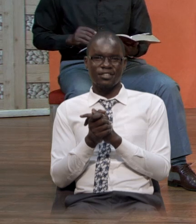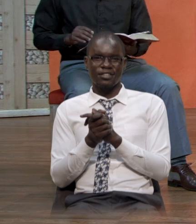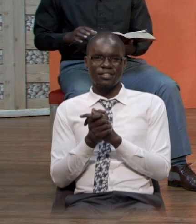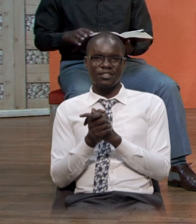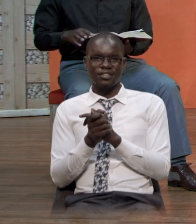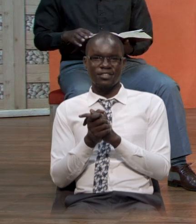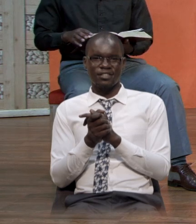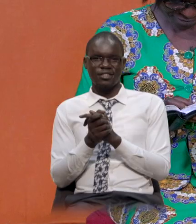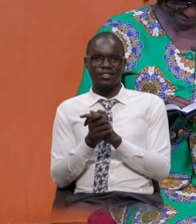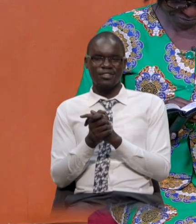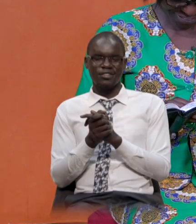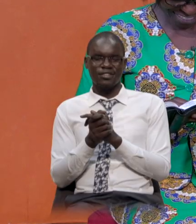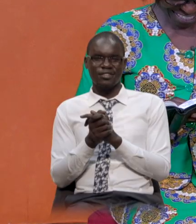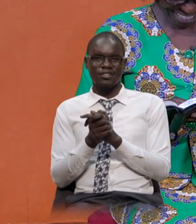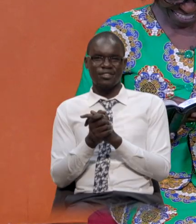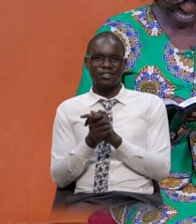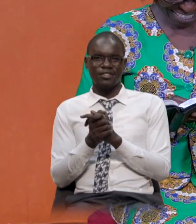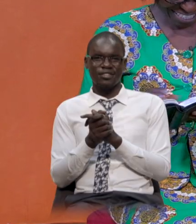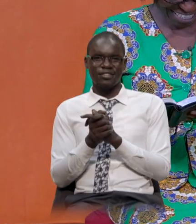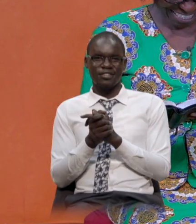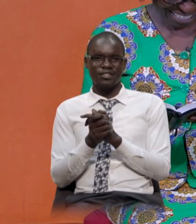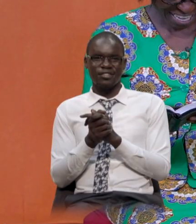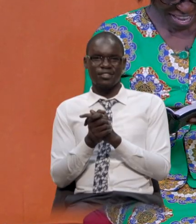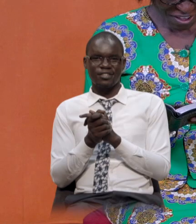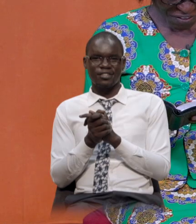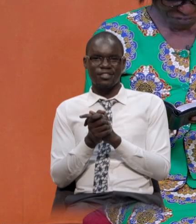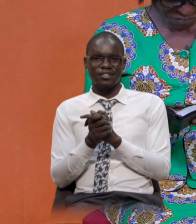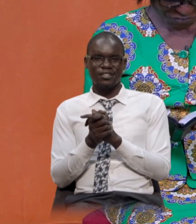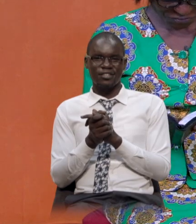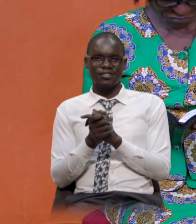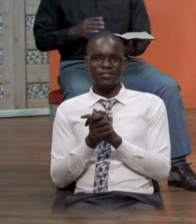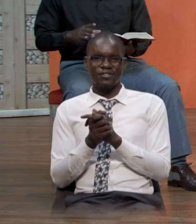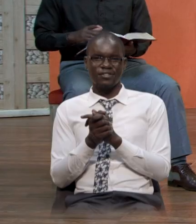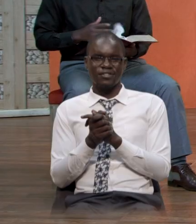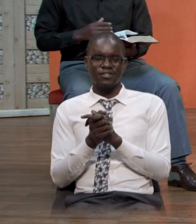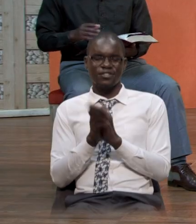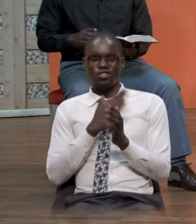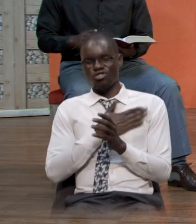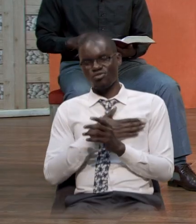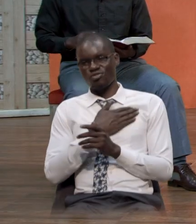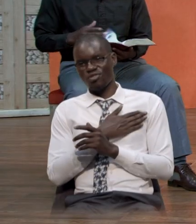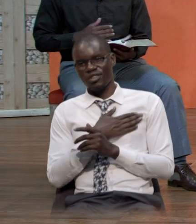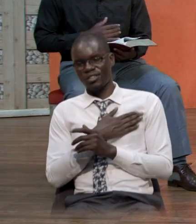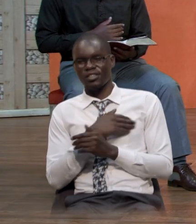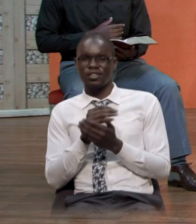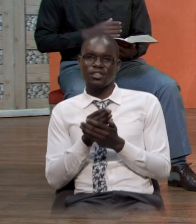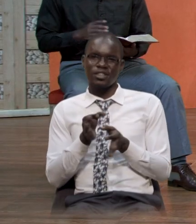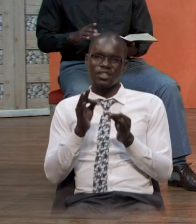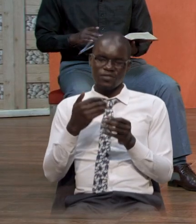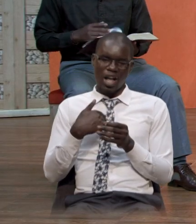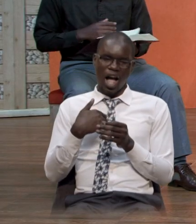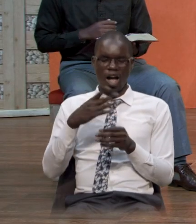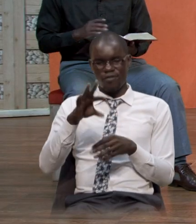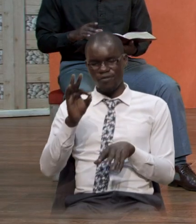And the disciples were amazed. What's popping? And the disciples were amazed. Excuse me. If you find